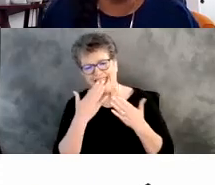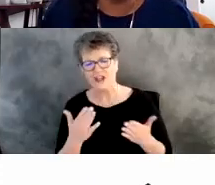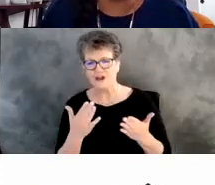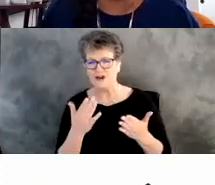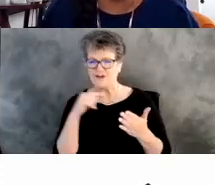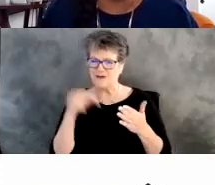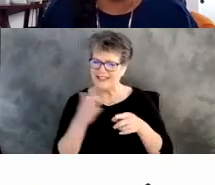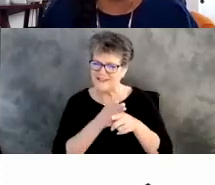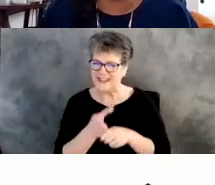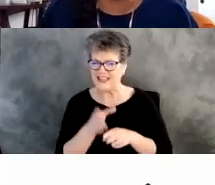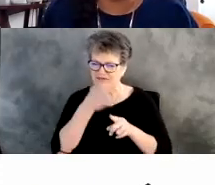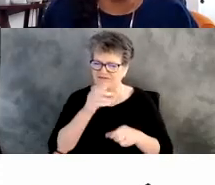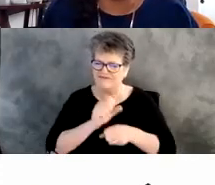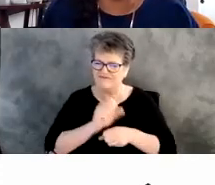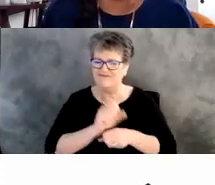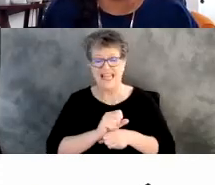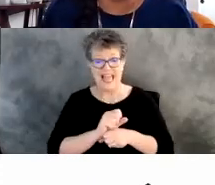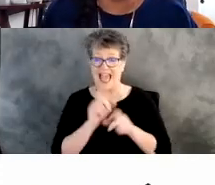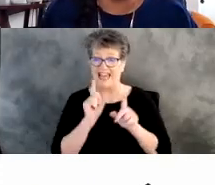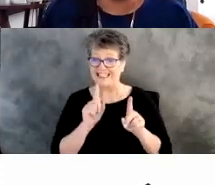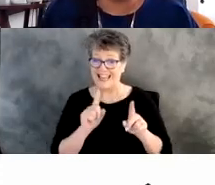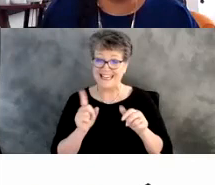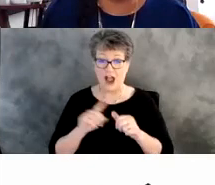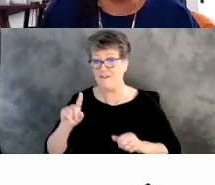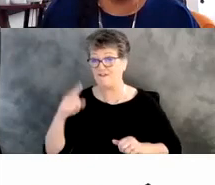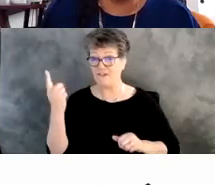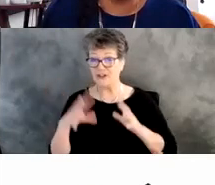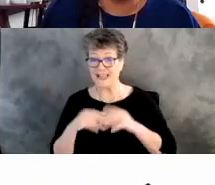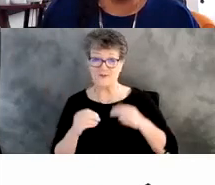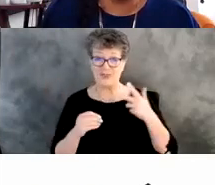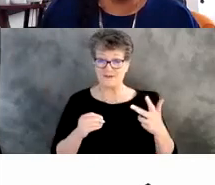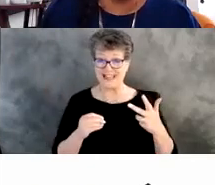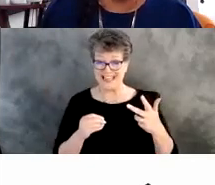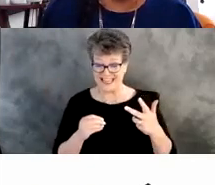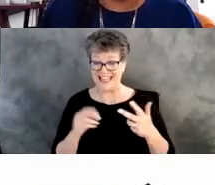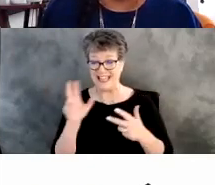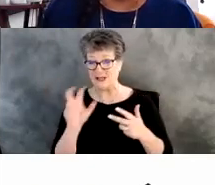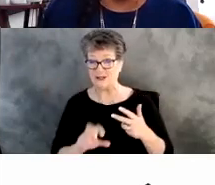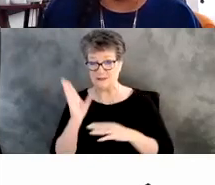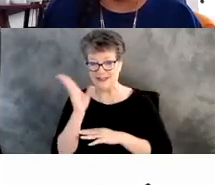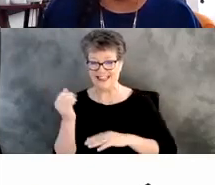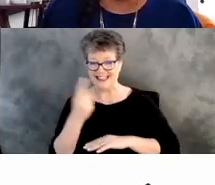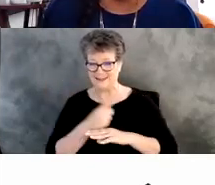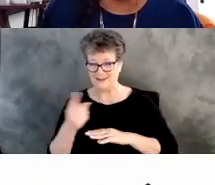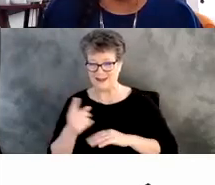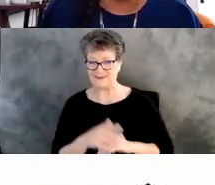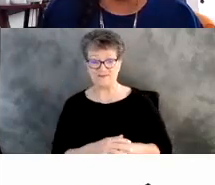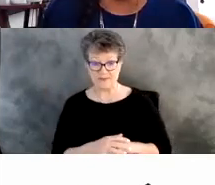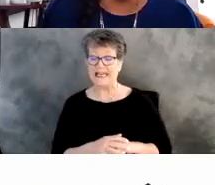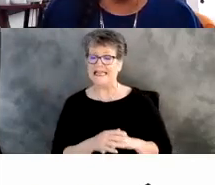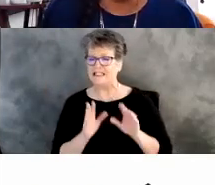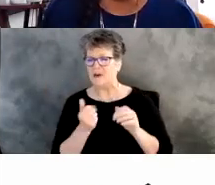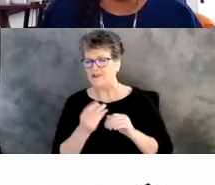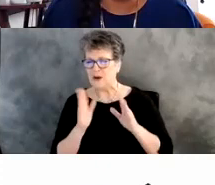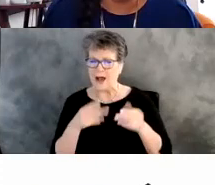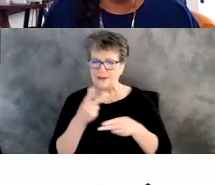for attending our first of 3 Zoom presentations this week. A few housekeeping items